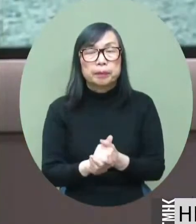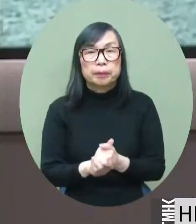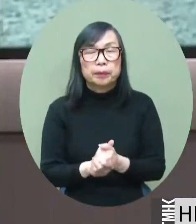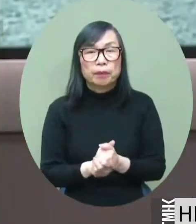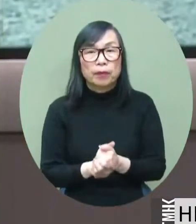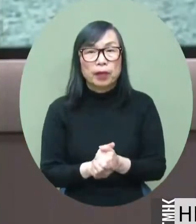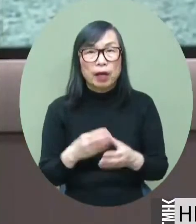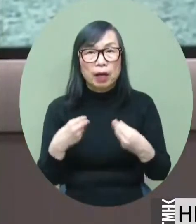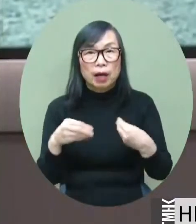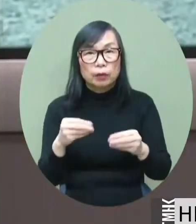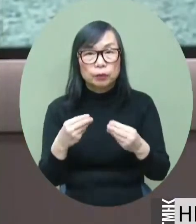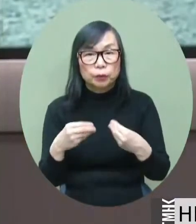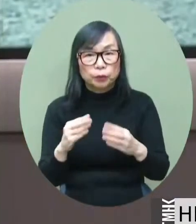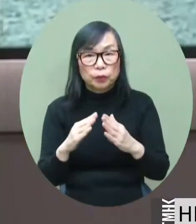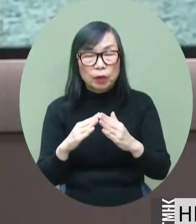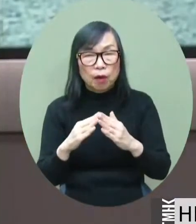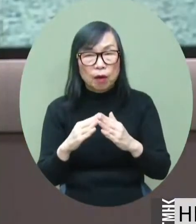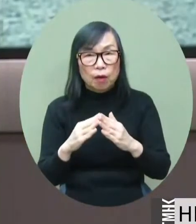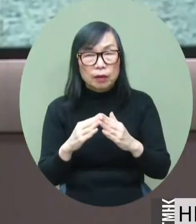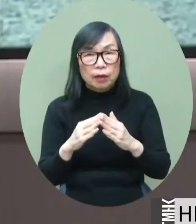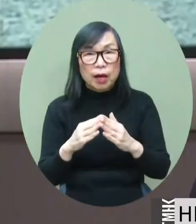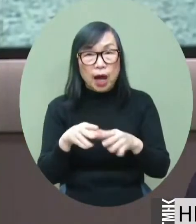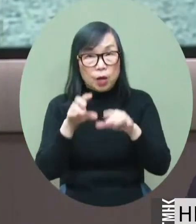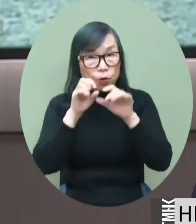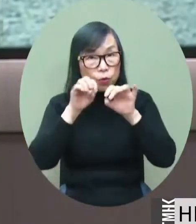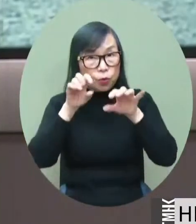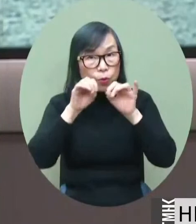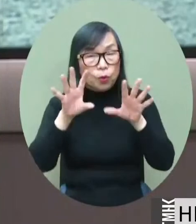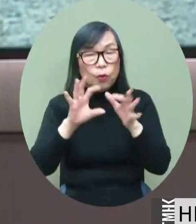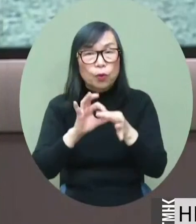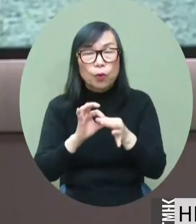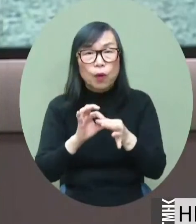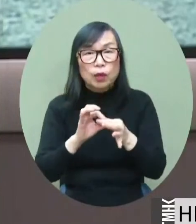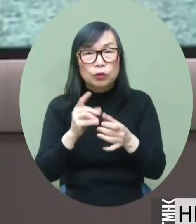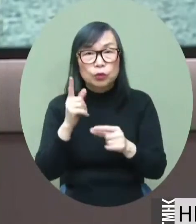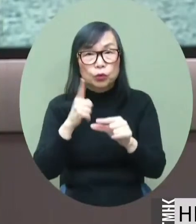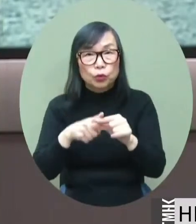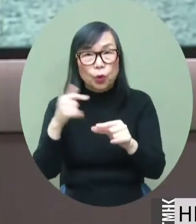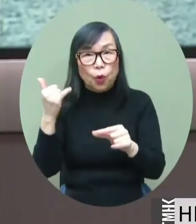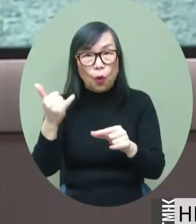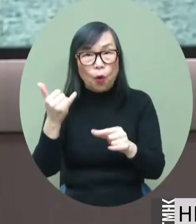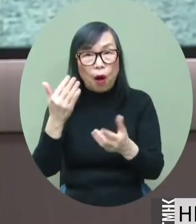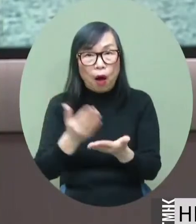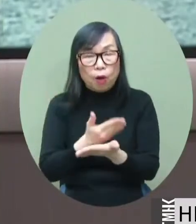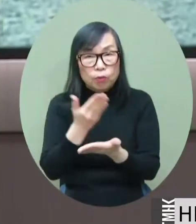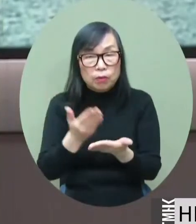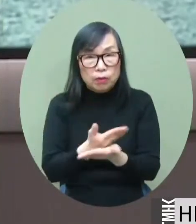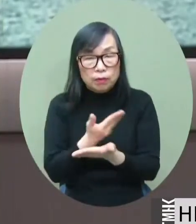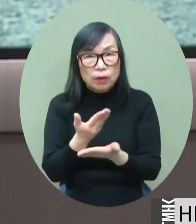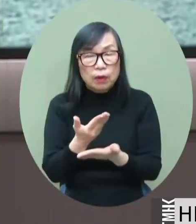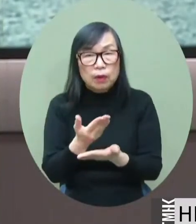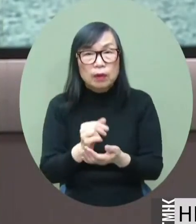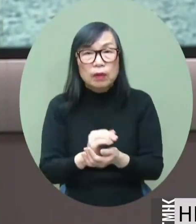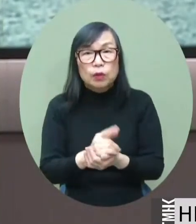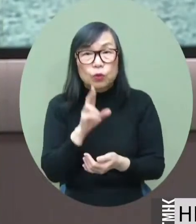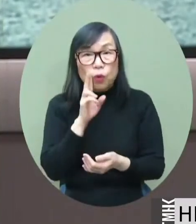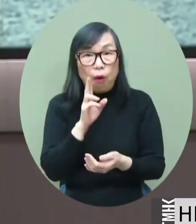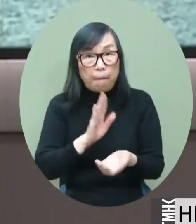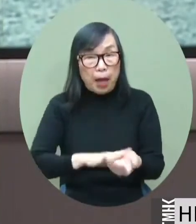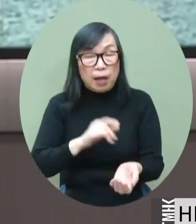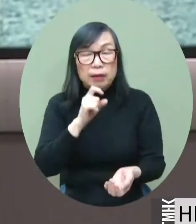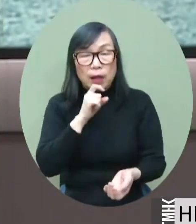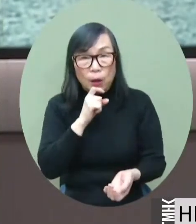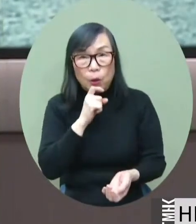Education Bureau has announced the arrangement for DSE students who are confirmed cases or who are household or